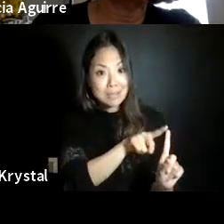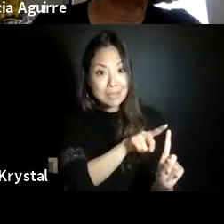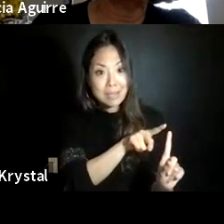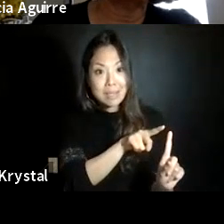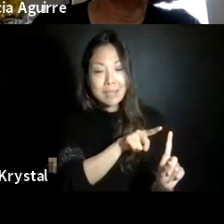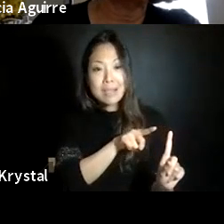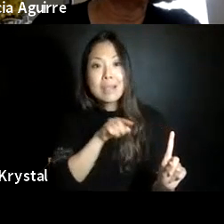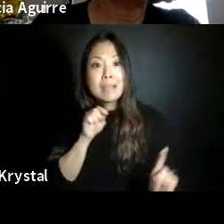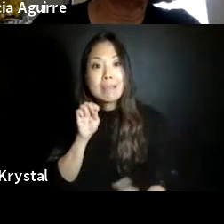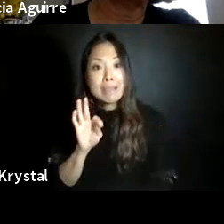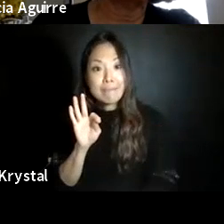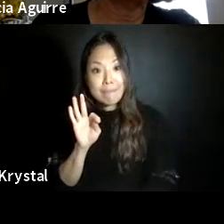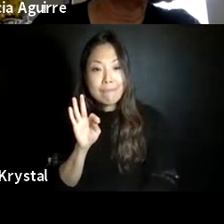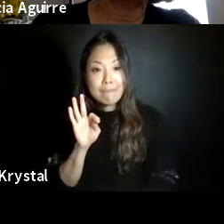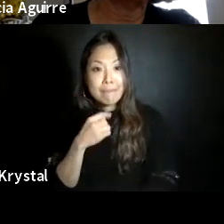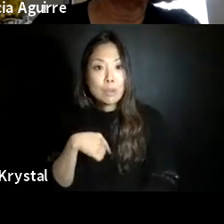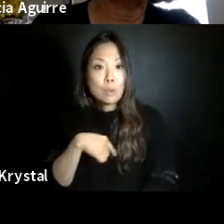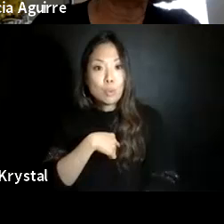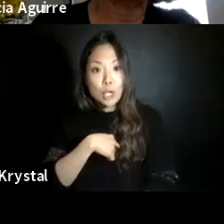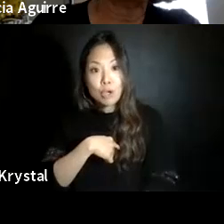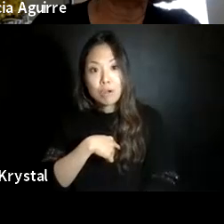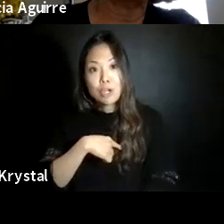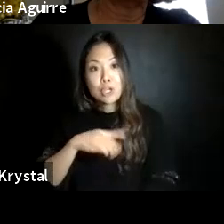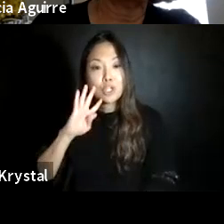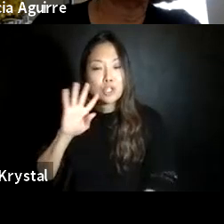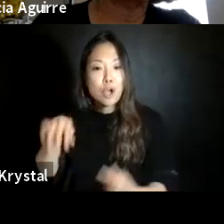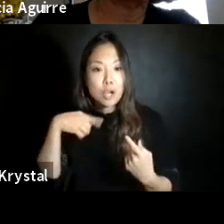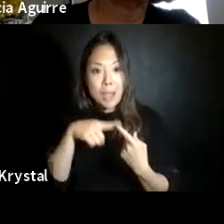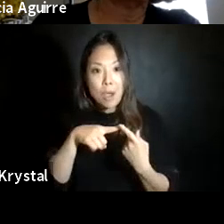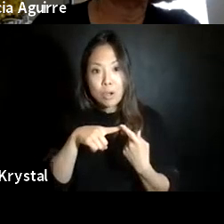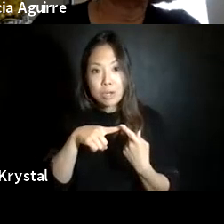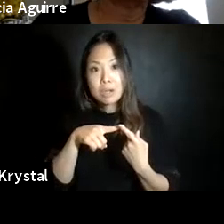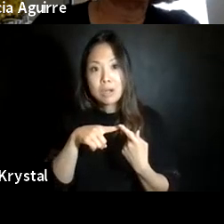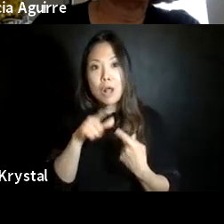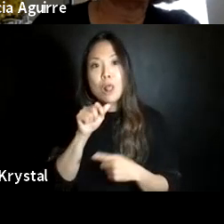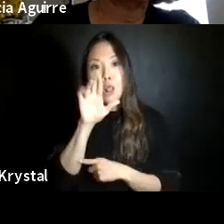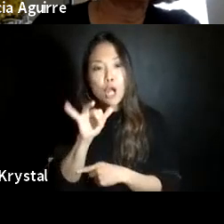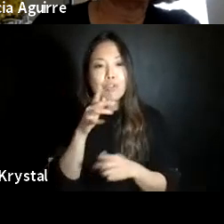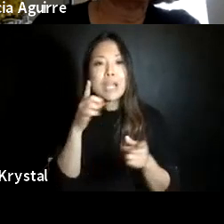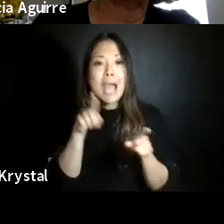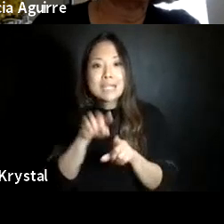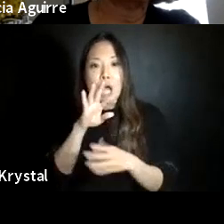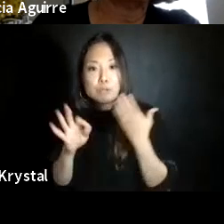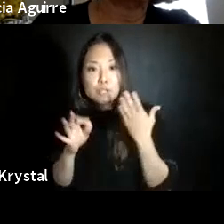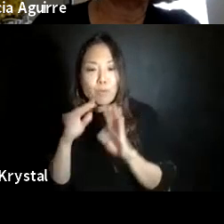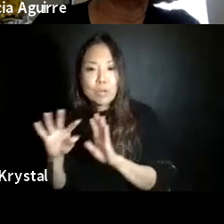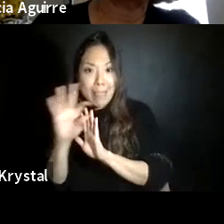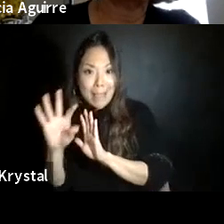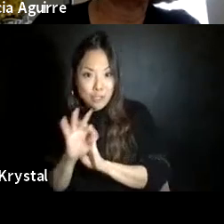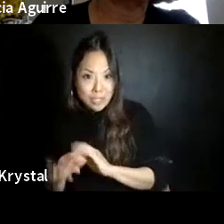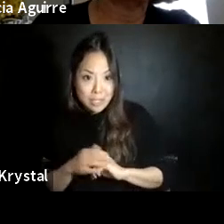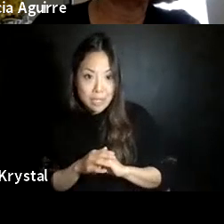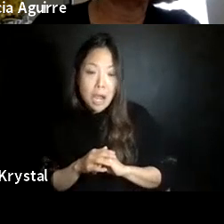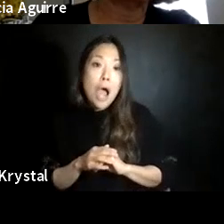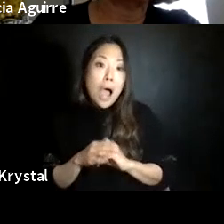if we're talking specifically about having lottery as an option for selection. I'm open to having it as one of our